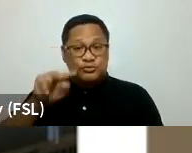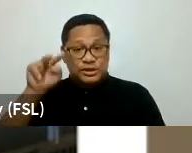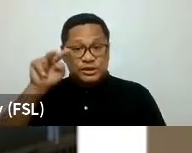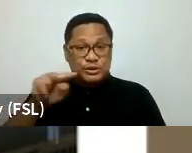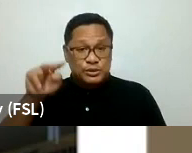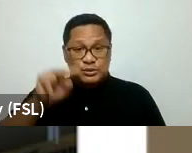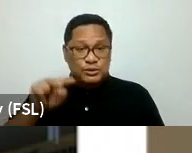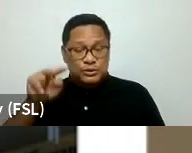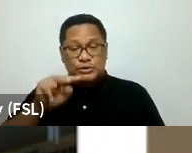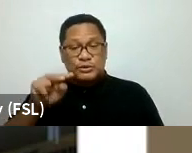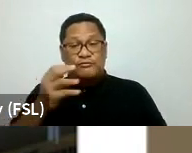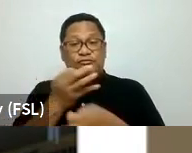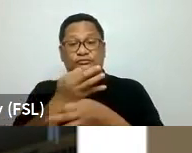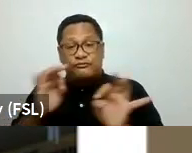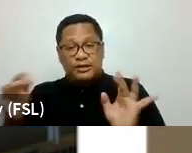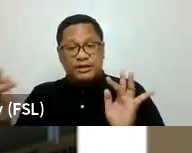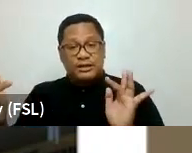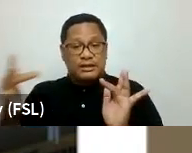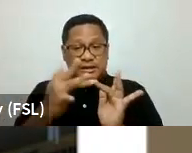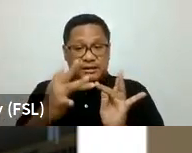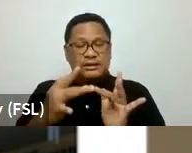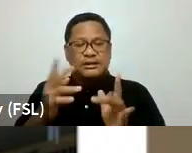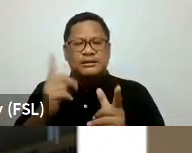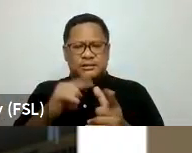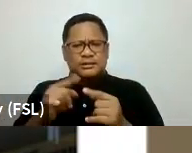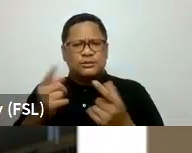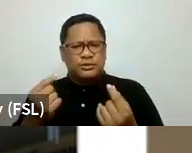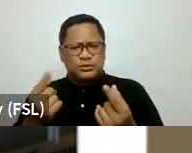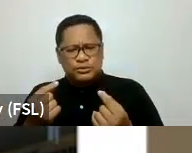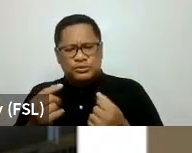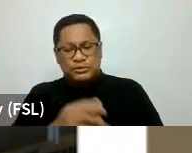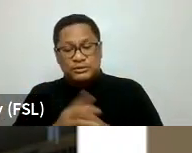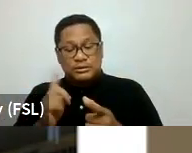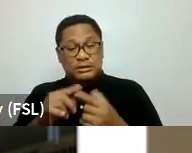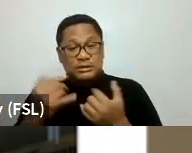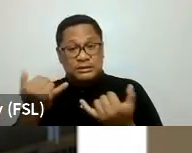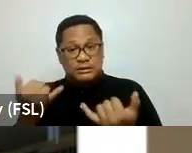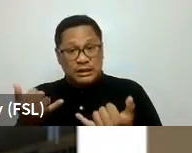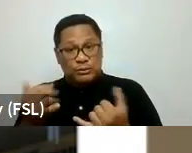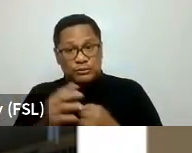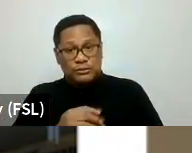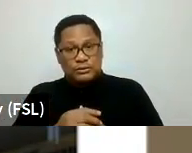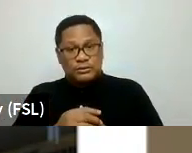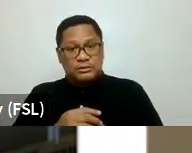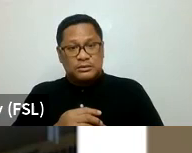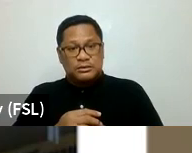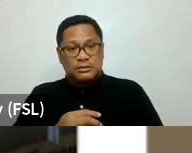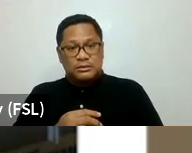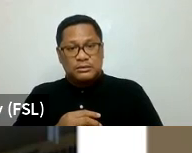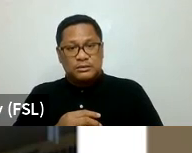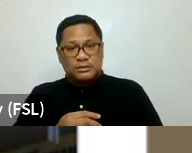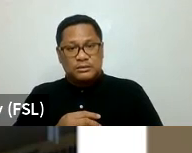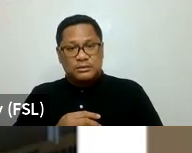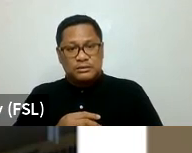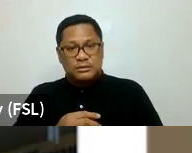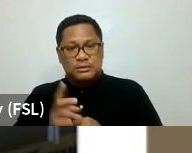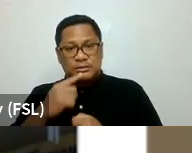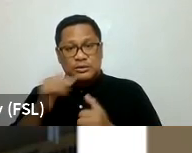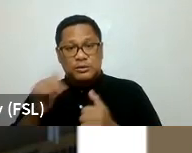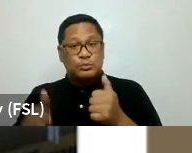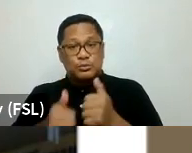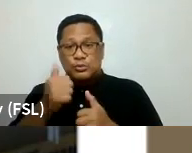the installation and tried to do something with it. Okay? And to date, this is the most